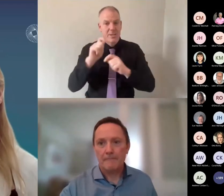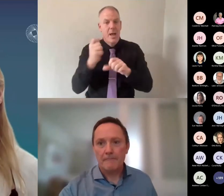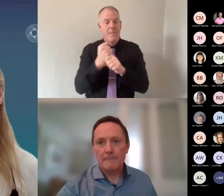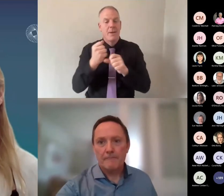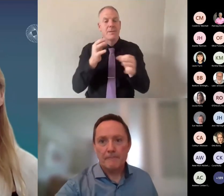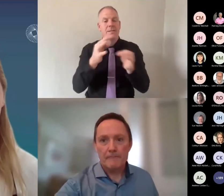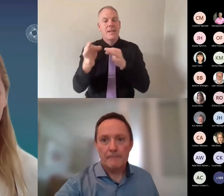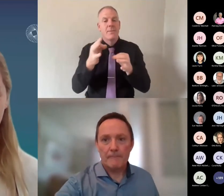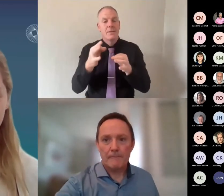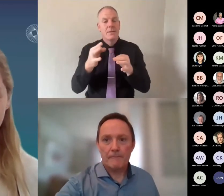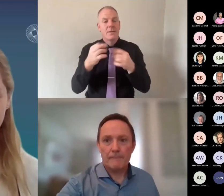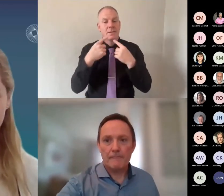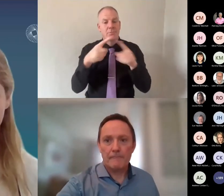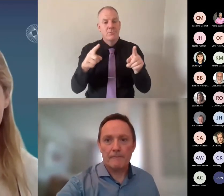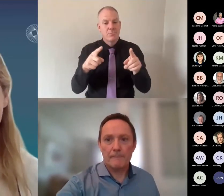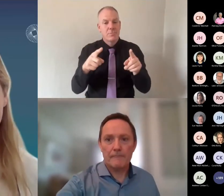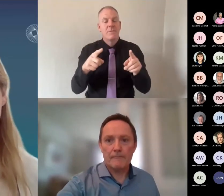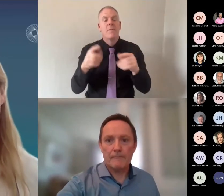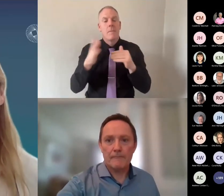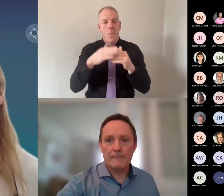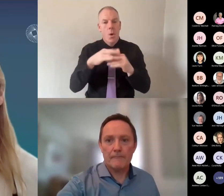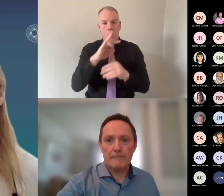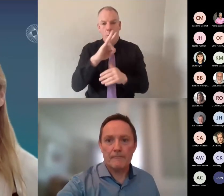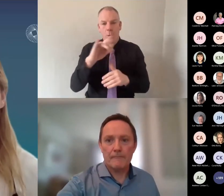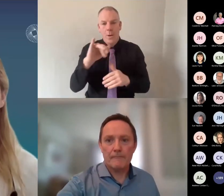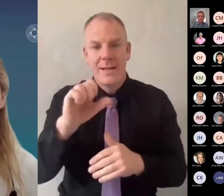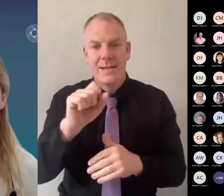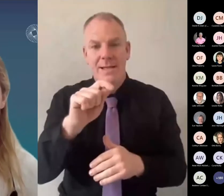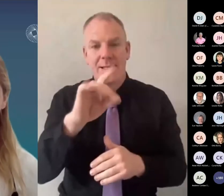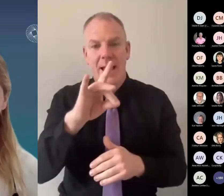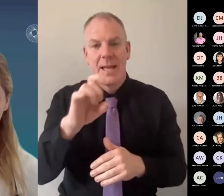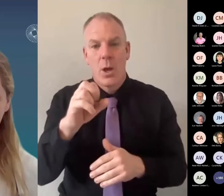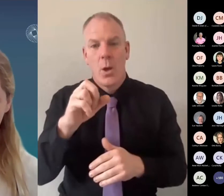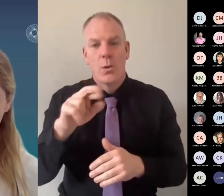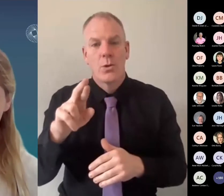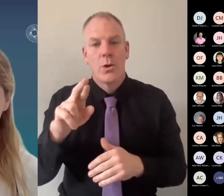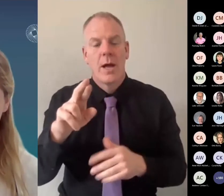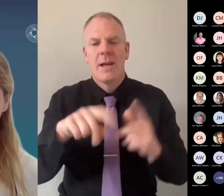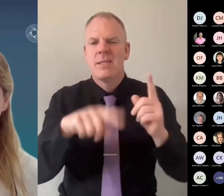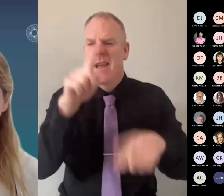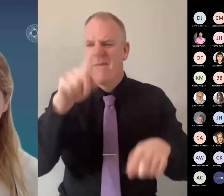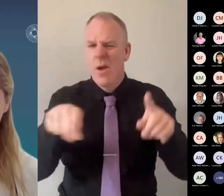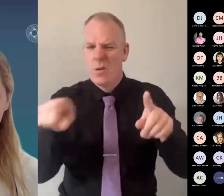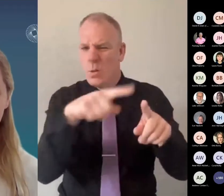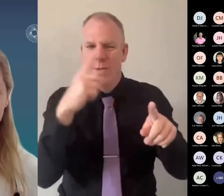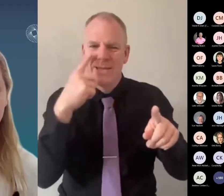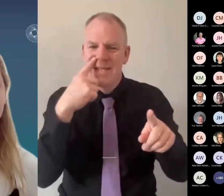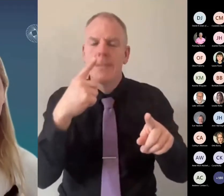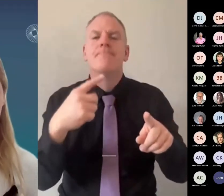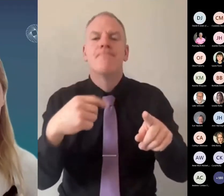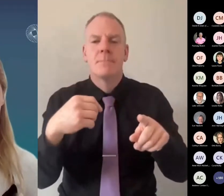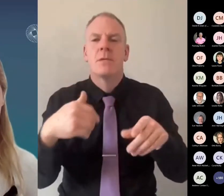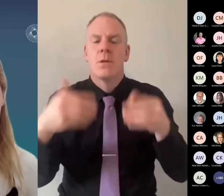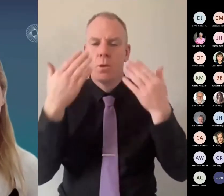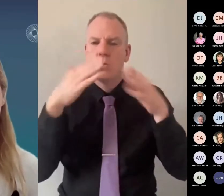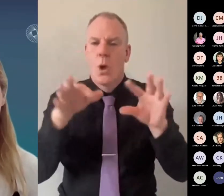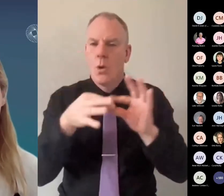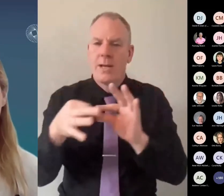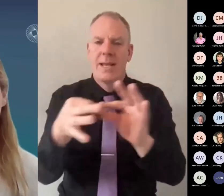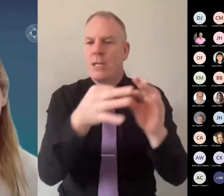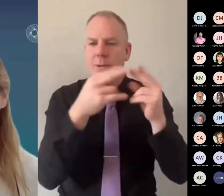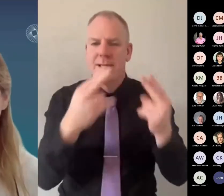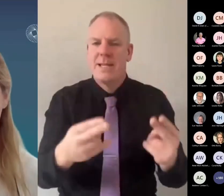strategy from many more of QQI's stakeholders. And I think the diversity in these stakeholders is indicative of the connections we need to ensure we're